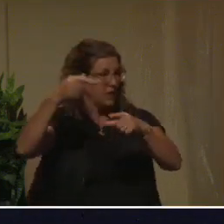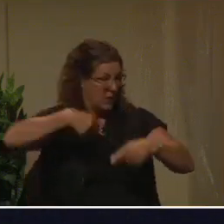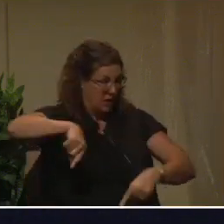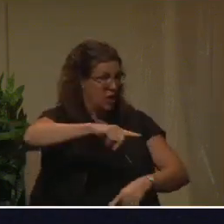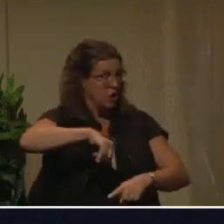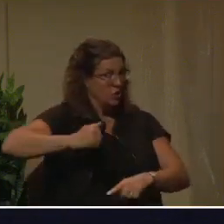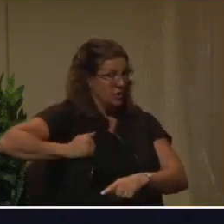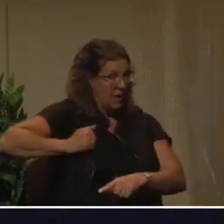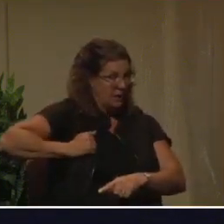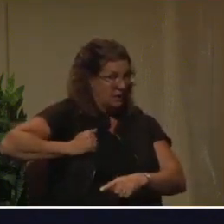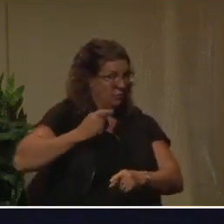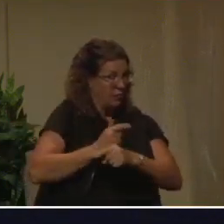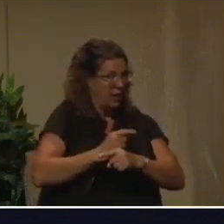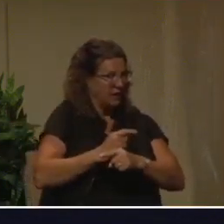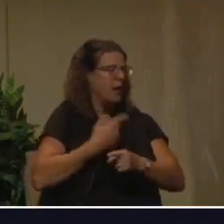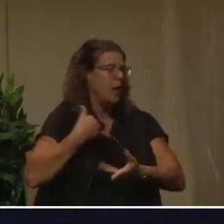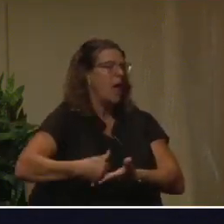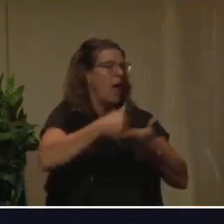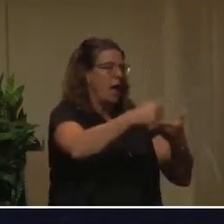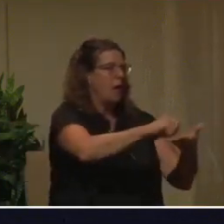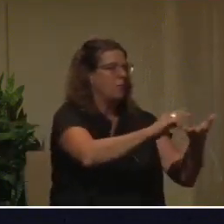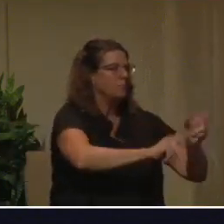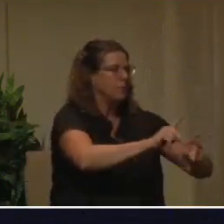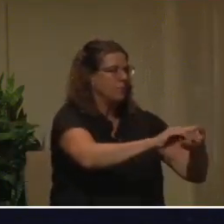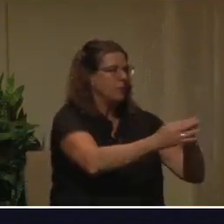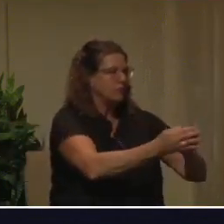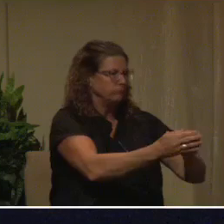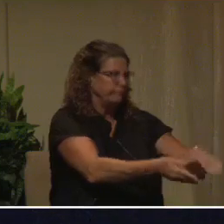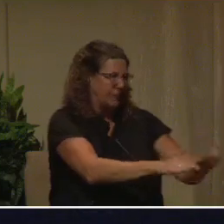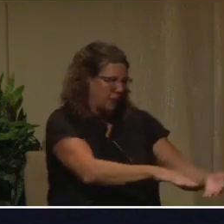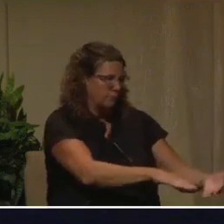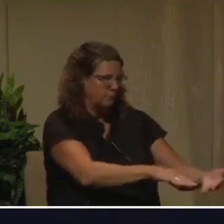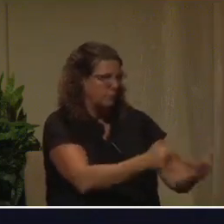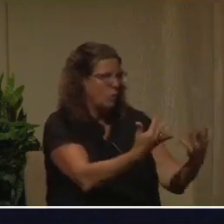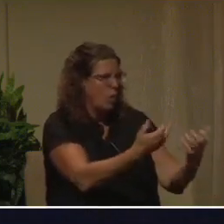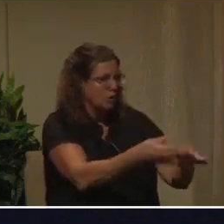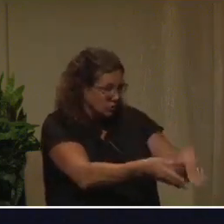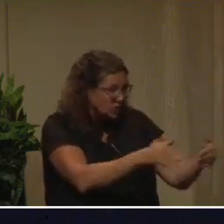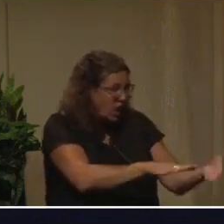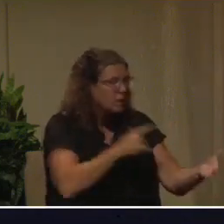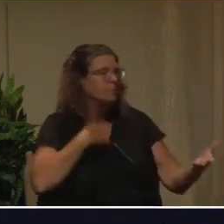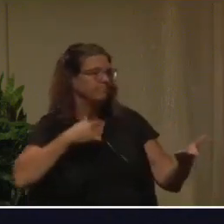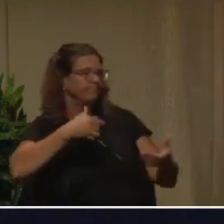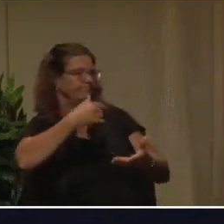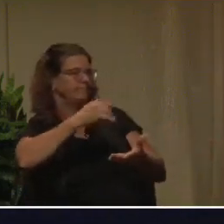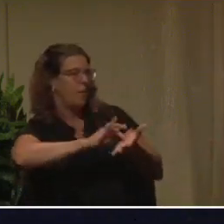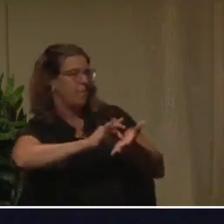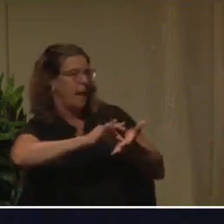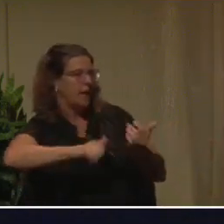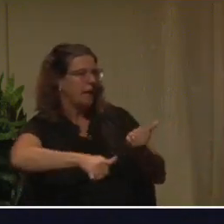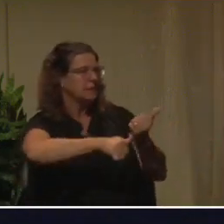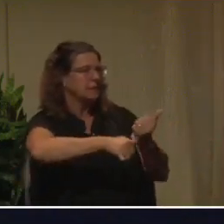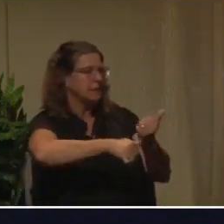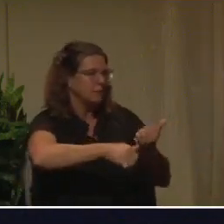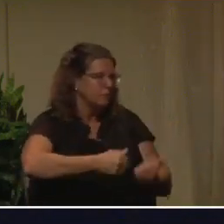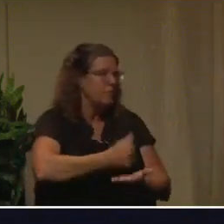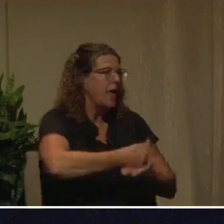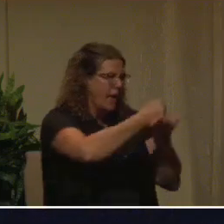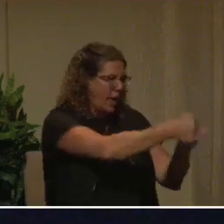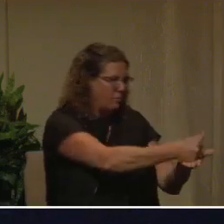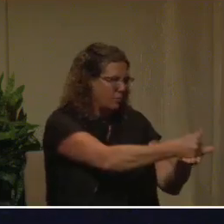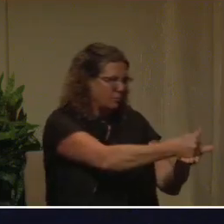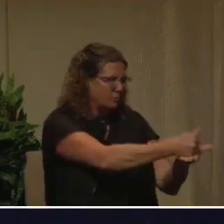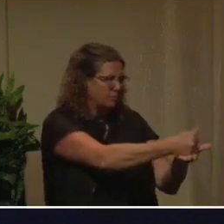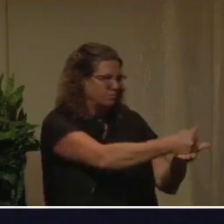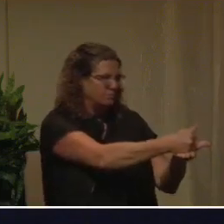they were going to expand it from, you know, for homeless people and people with mental disabilities. It's just going everywhere because people